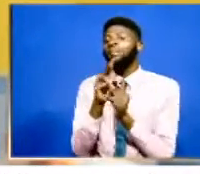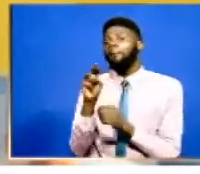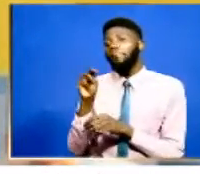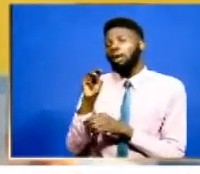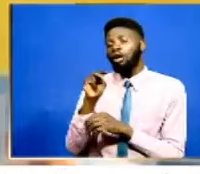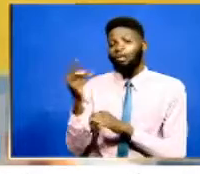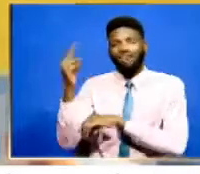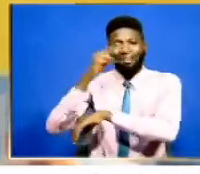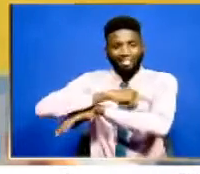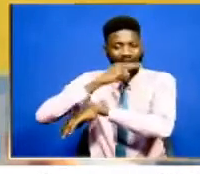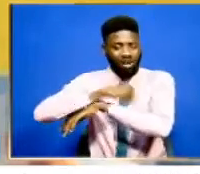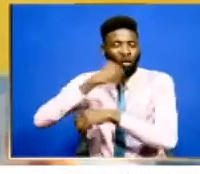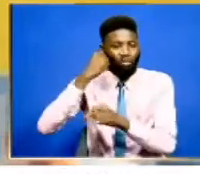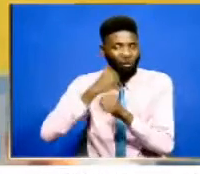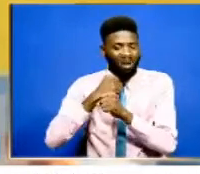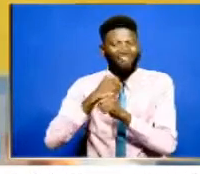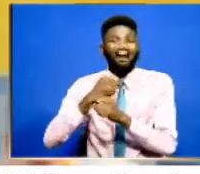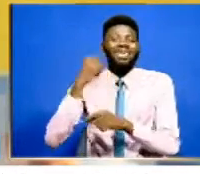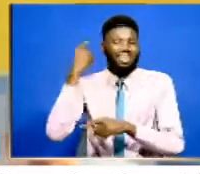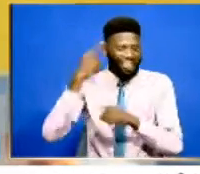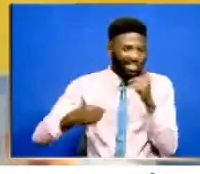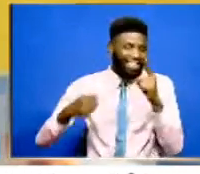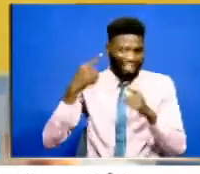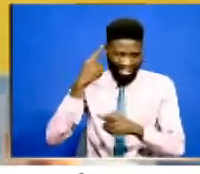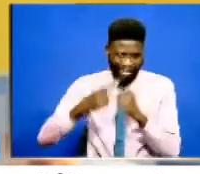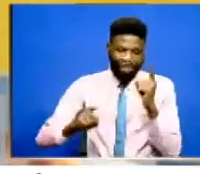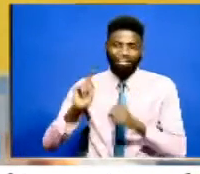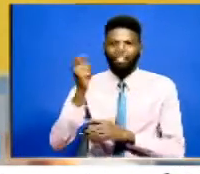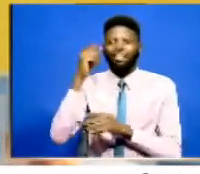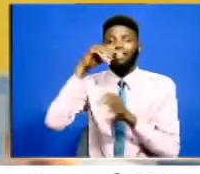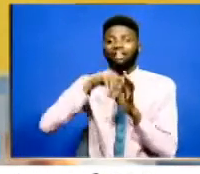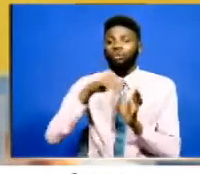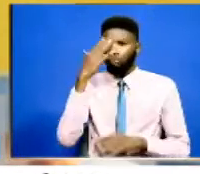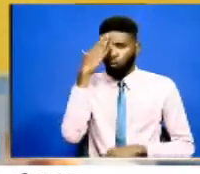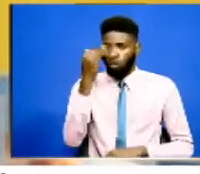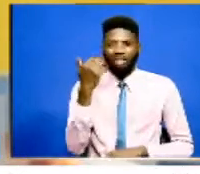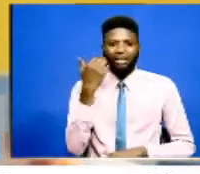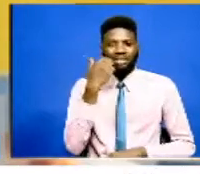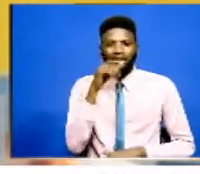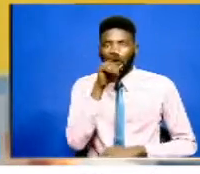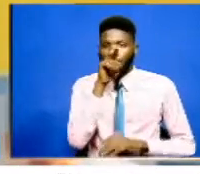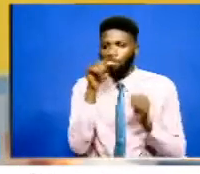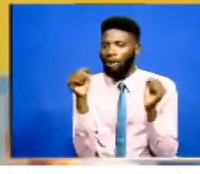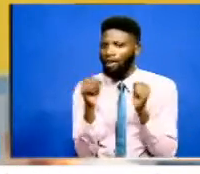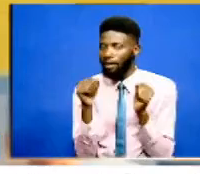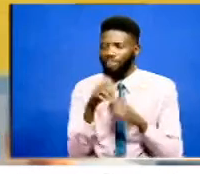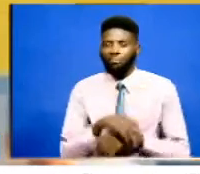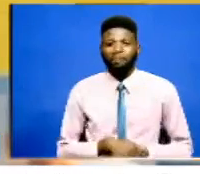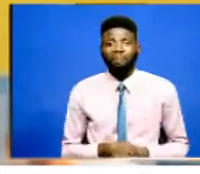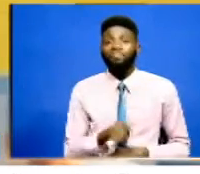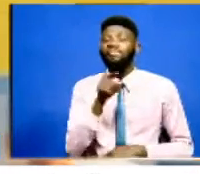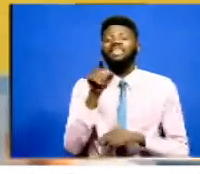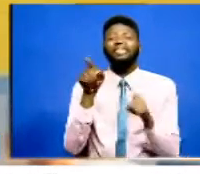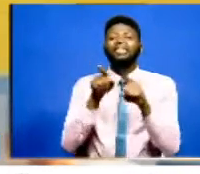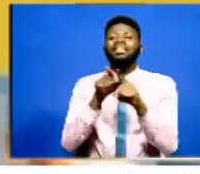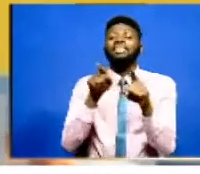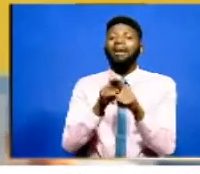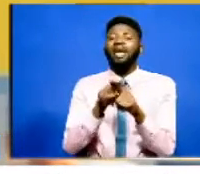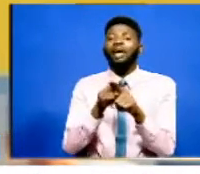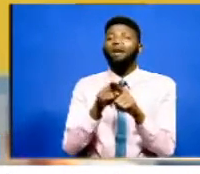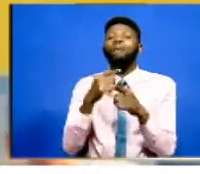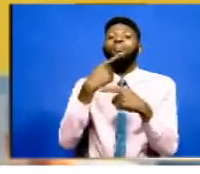Kenya because of malaria. This is equivalent to removing the productivity of